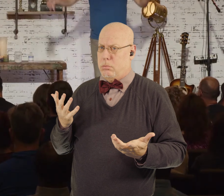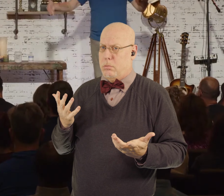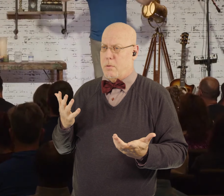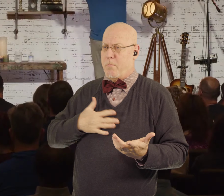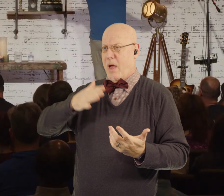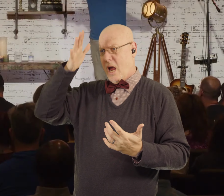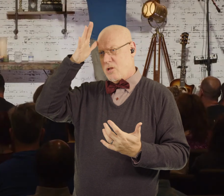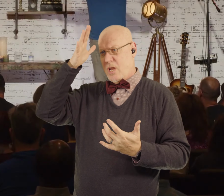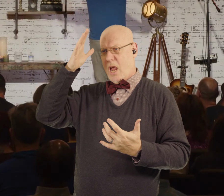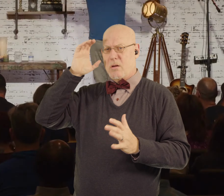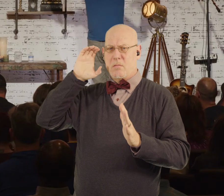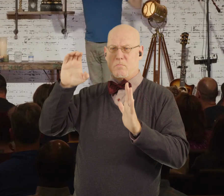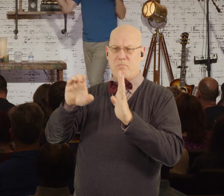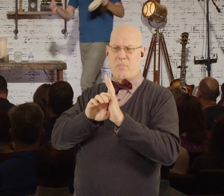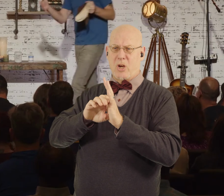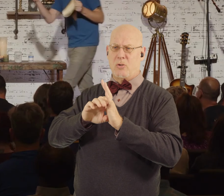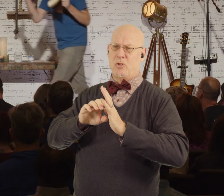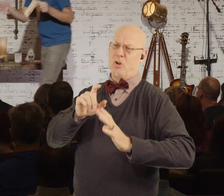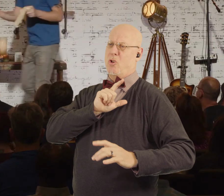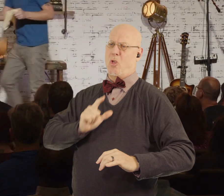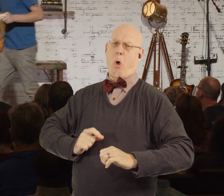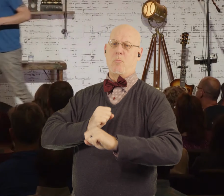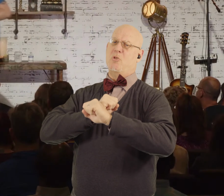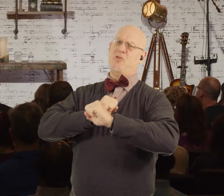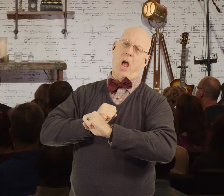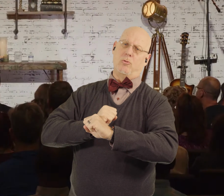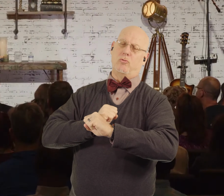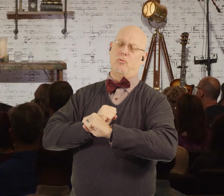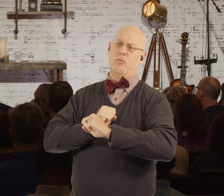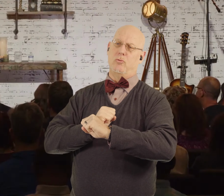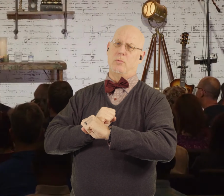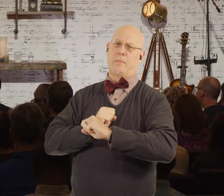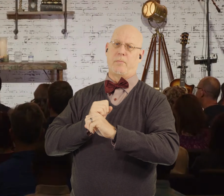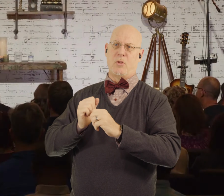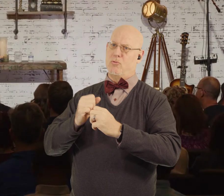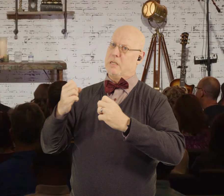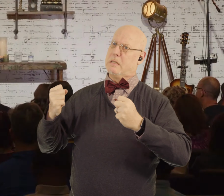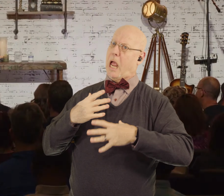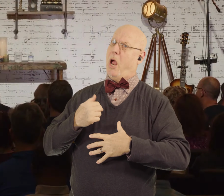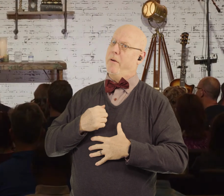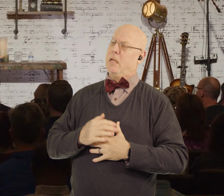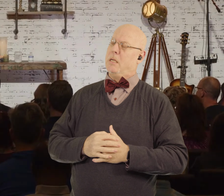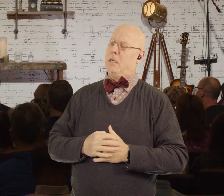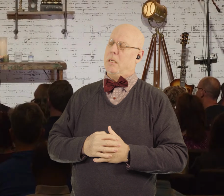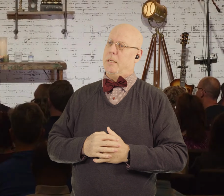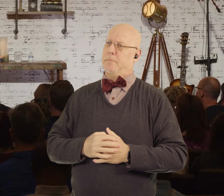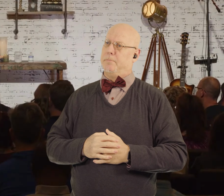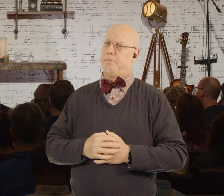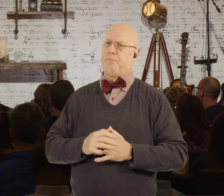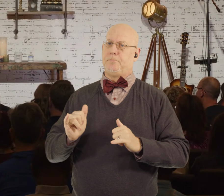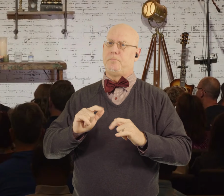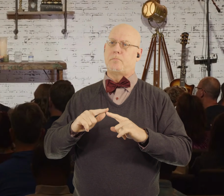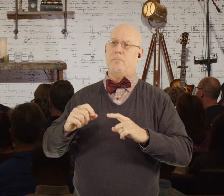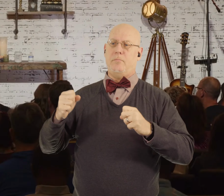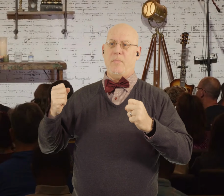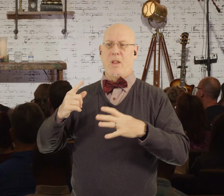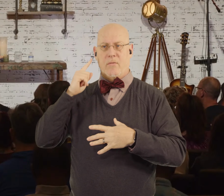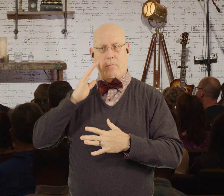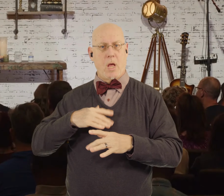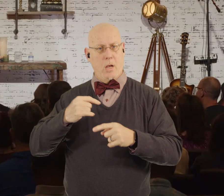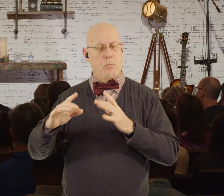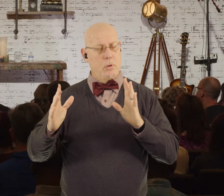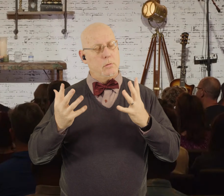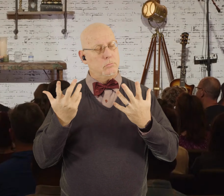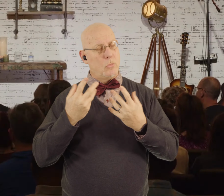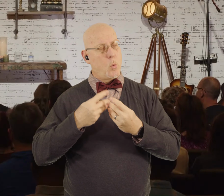But that's how it was for us growing up. Like my dad was the picture of Lord Protector, which was terrifying. But